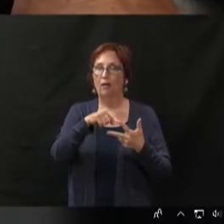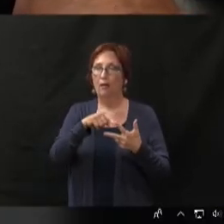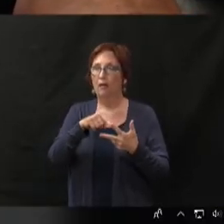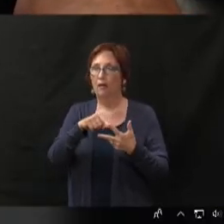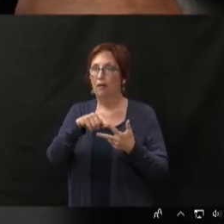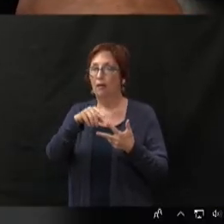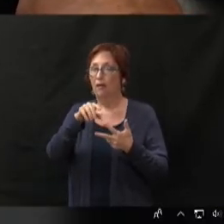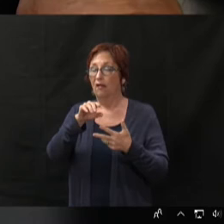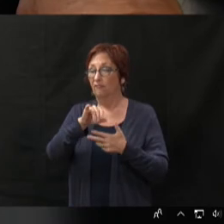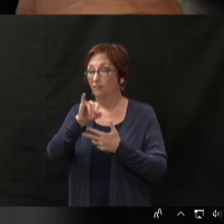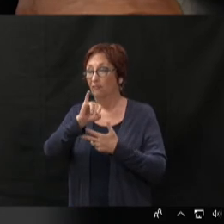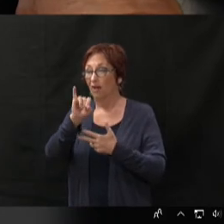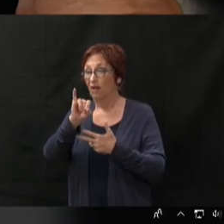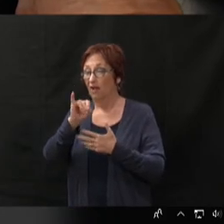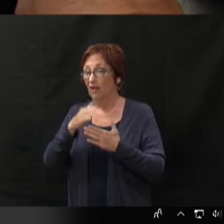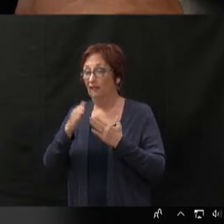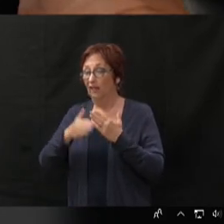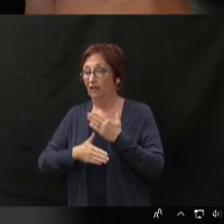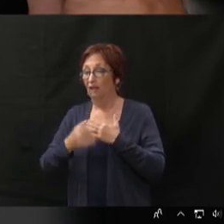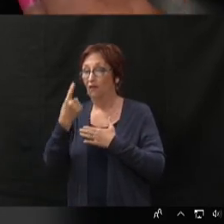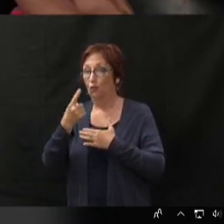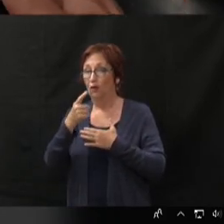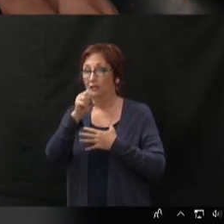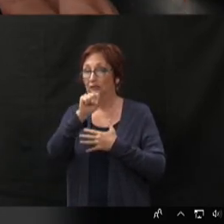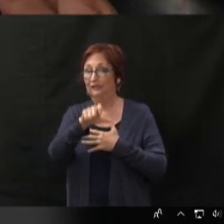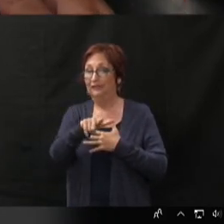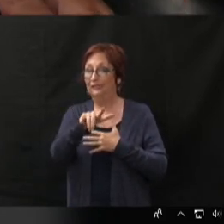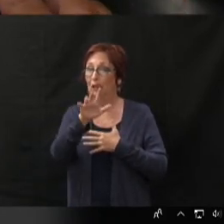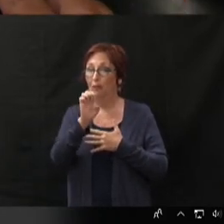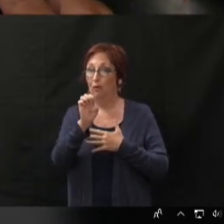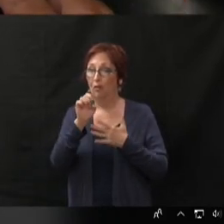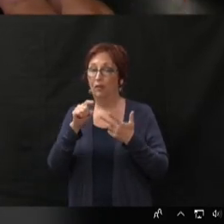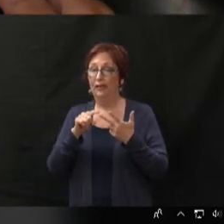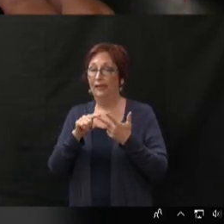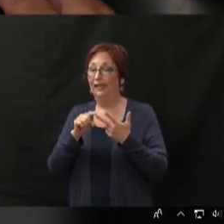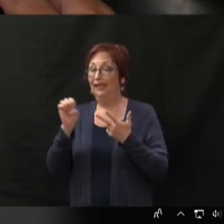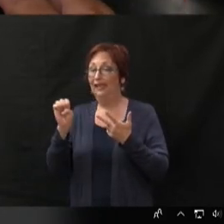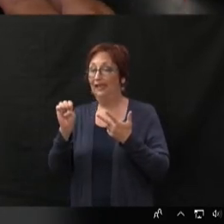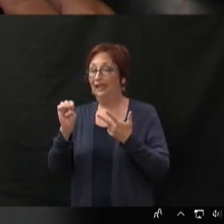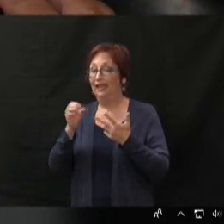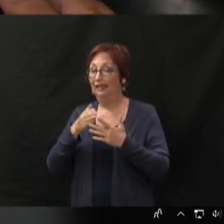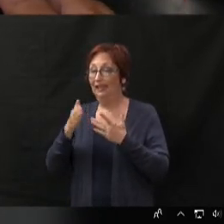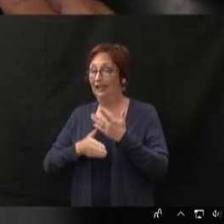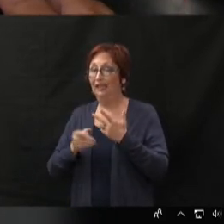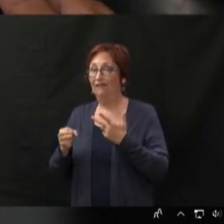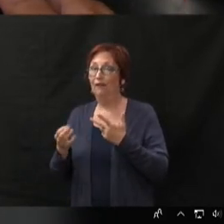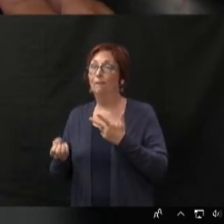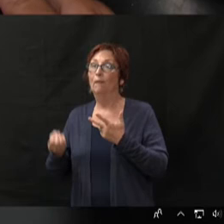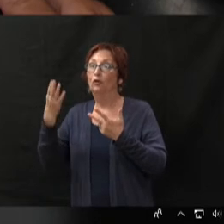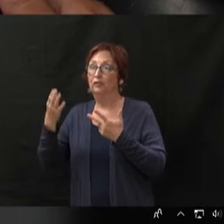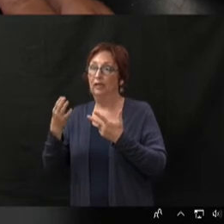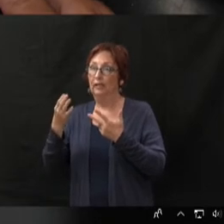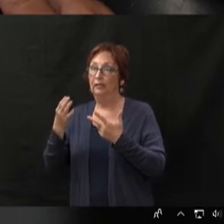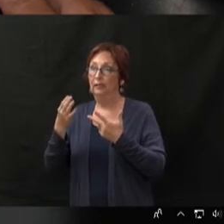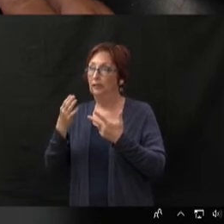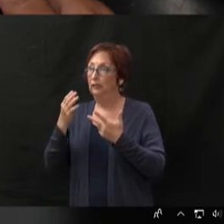I at the end of a one-syllable word, E at the end of a multi-syllable word.